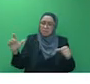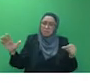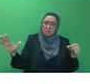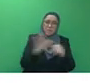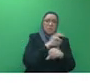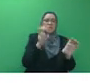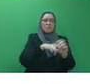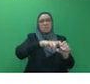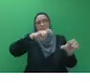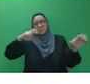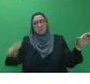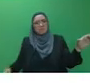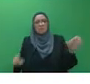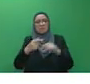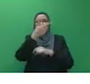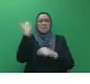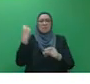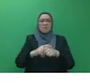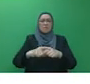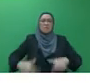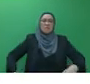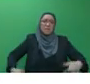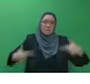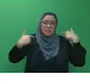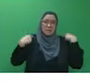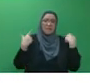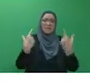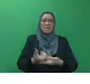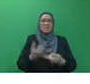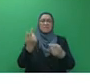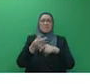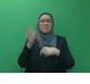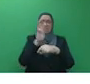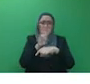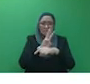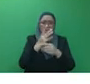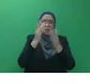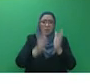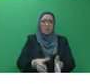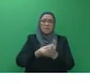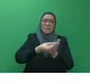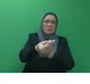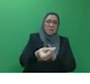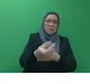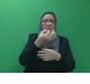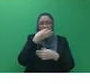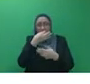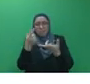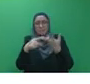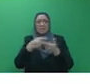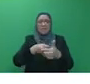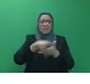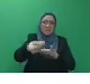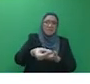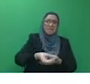at sea completely because all he knew was the live cinemas every weekend is full people buy popcorn buy coca-cola and pepsi